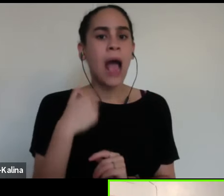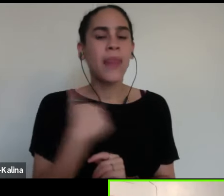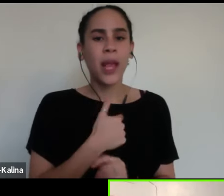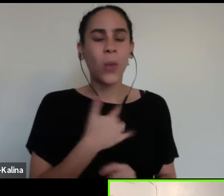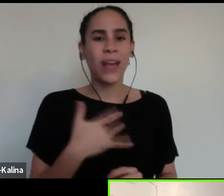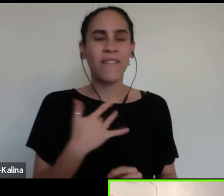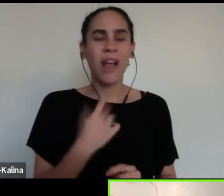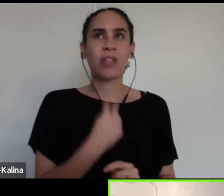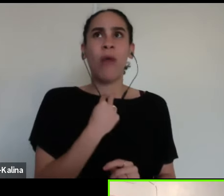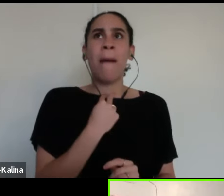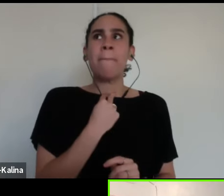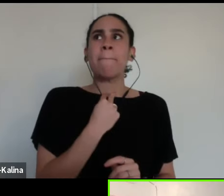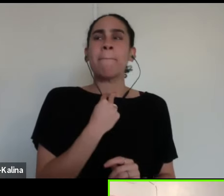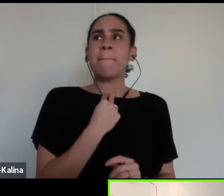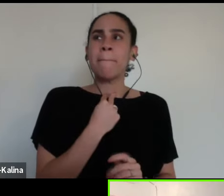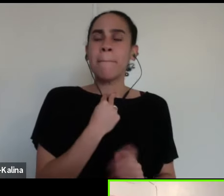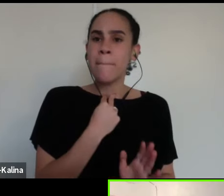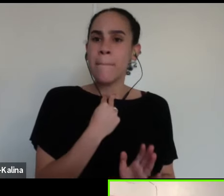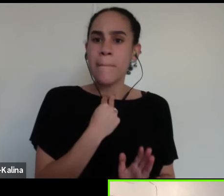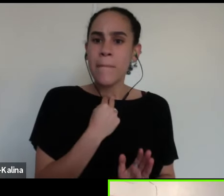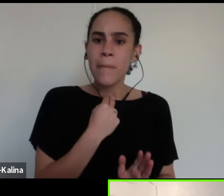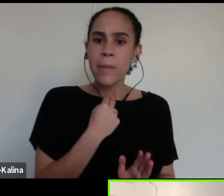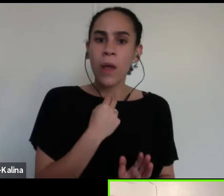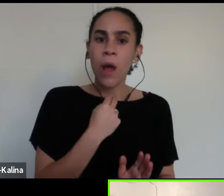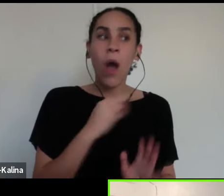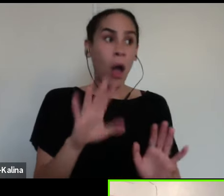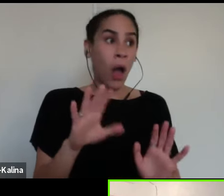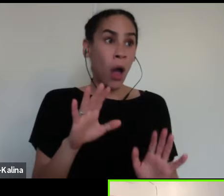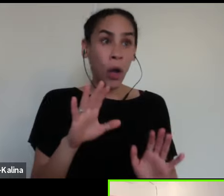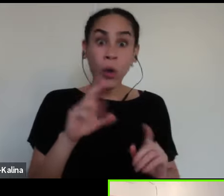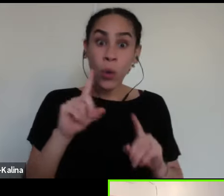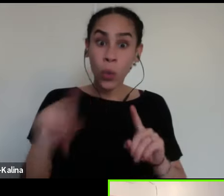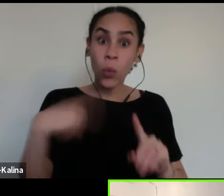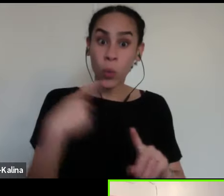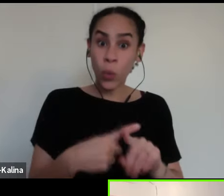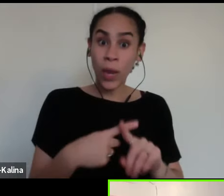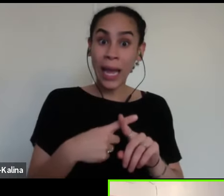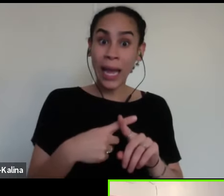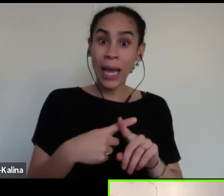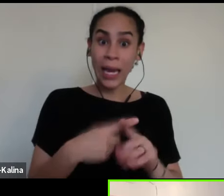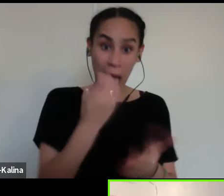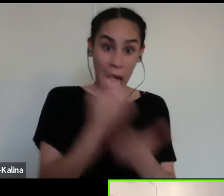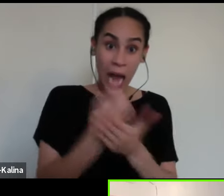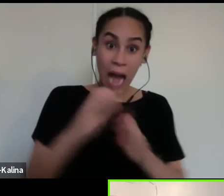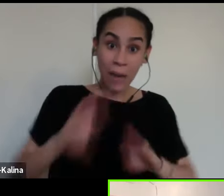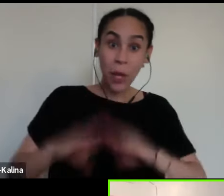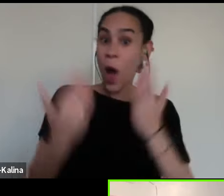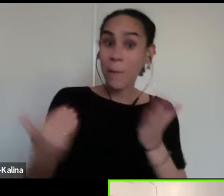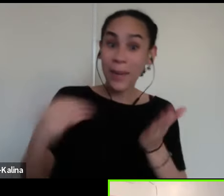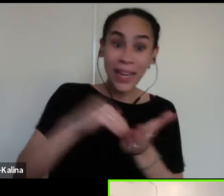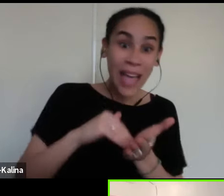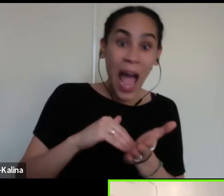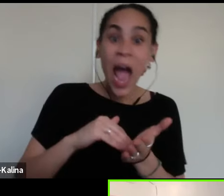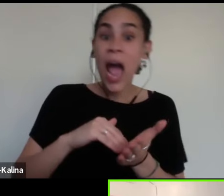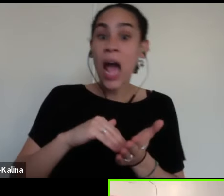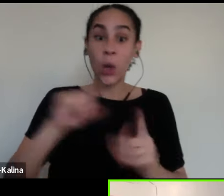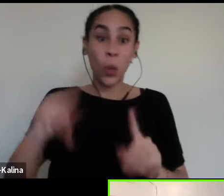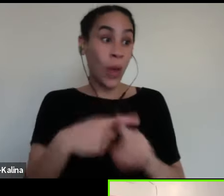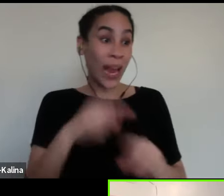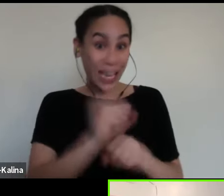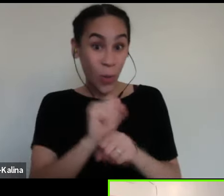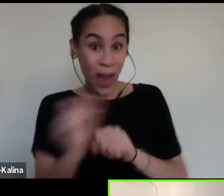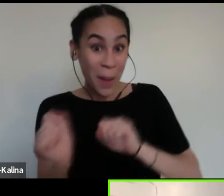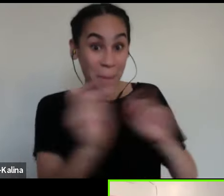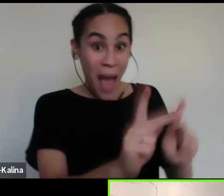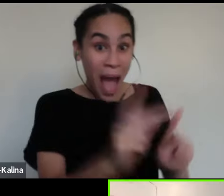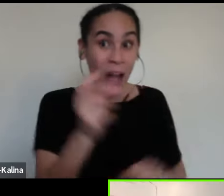in, like, as soon as we all go back to work, or when the economy reopens, or as soon as my kid goes back